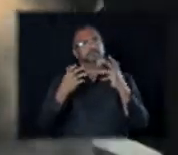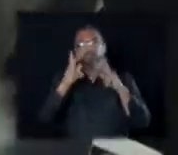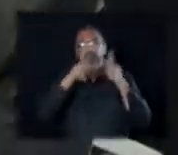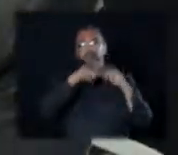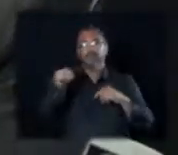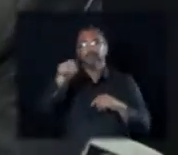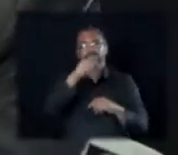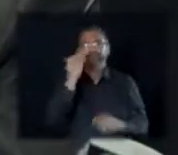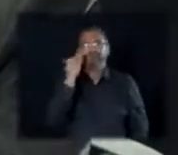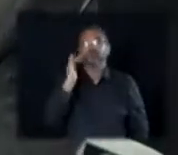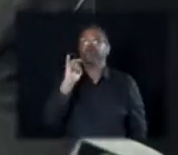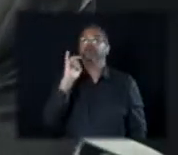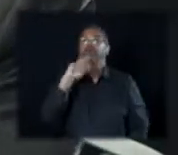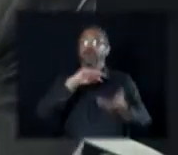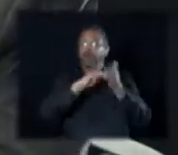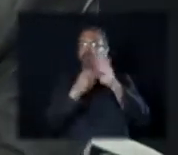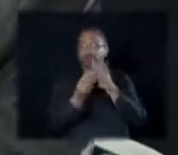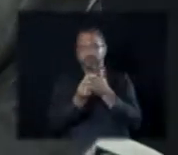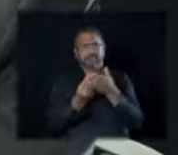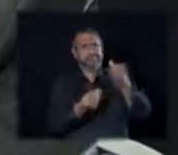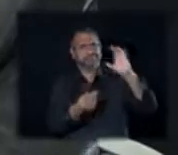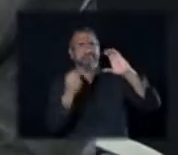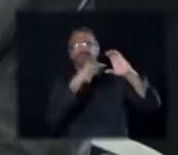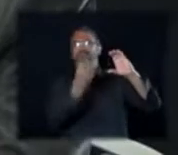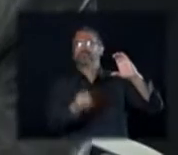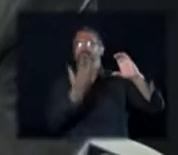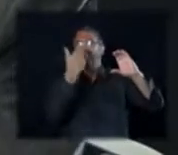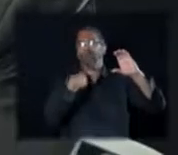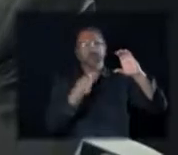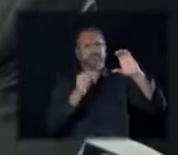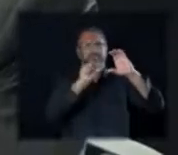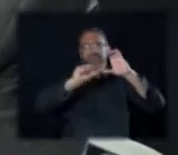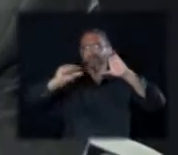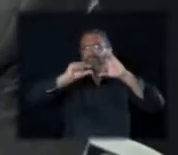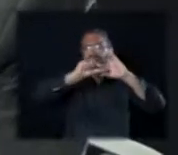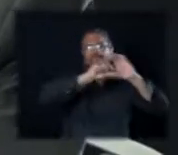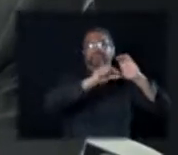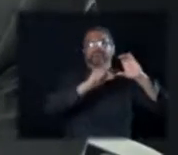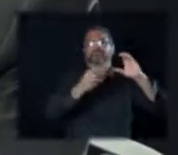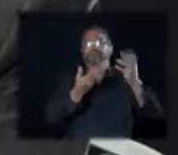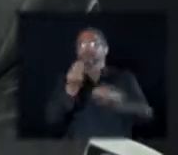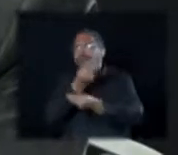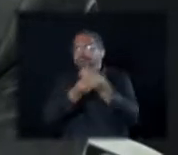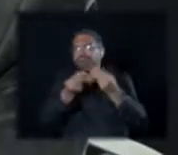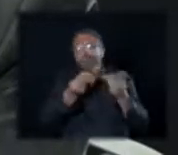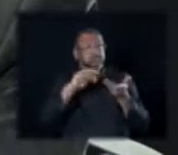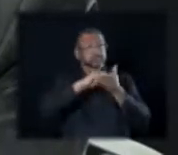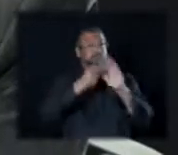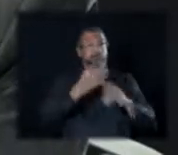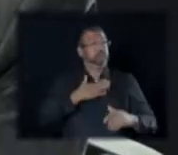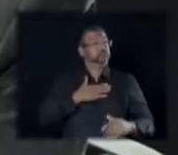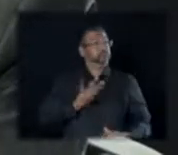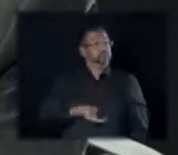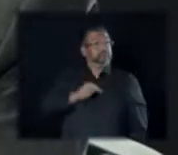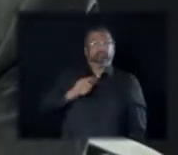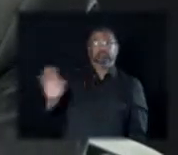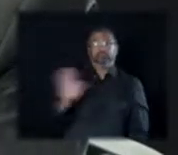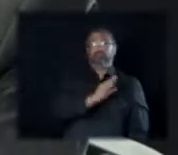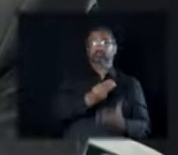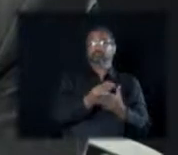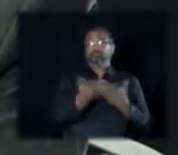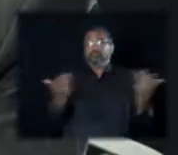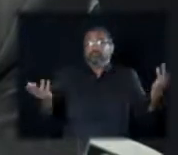obscure science for our people, so that people know the government manages this much, there's this much, these are the results. Because that's our